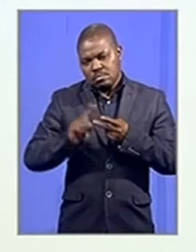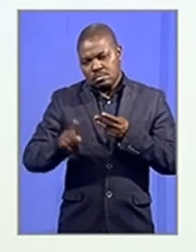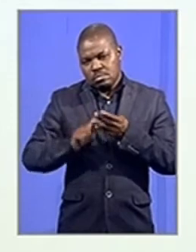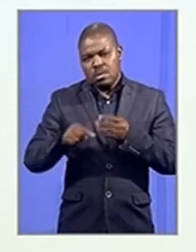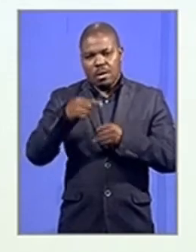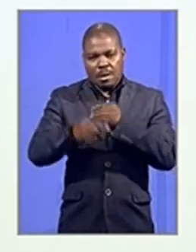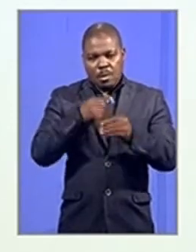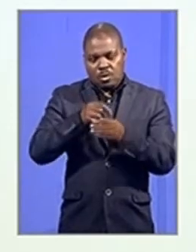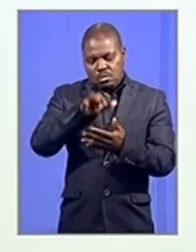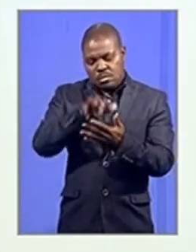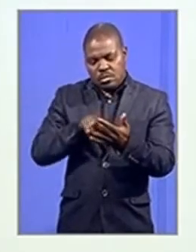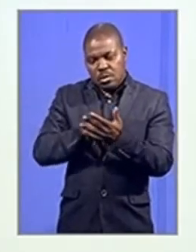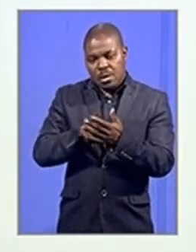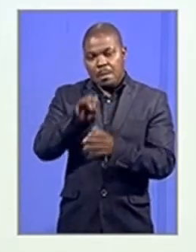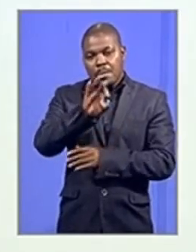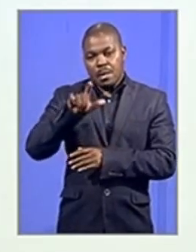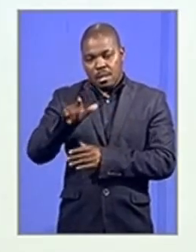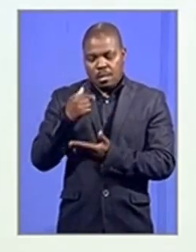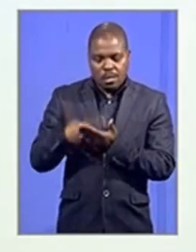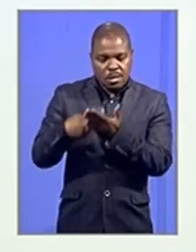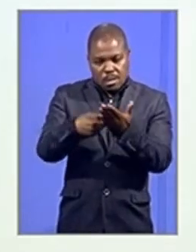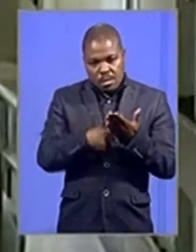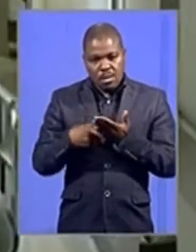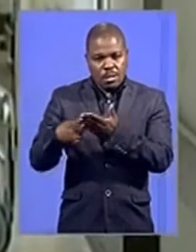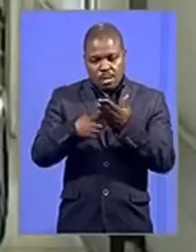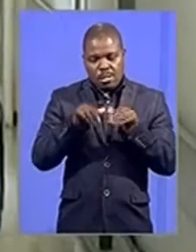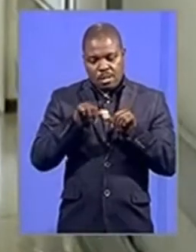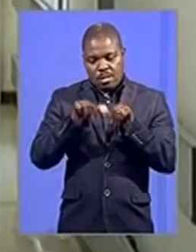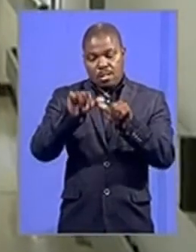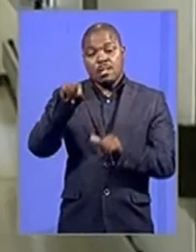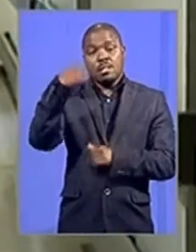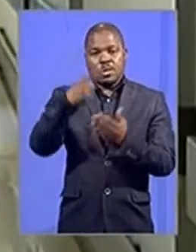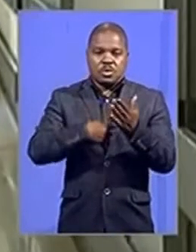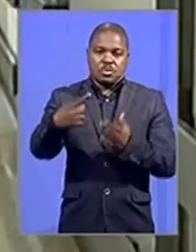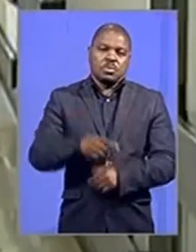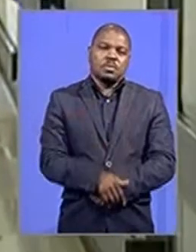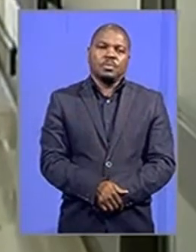le ho tjhaella setshwantsho sena sa molao sa NHI monwana bekeng e tlang.